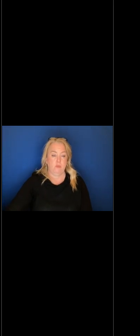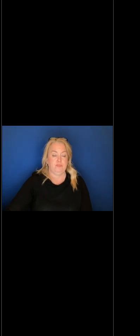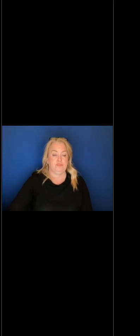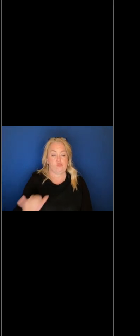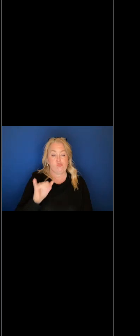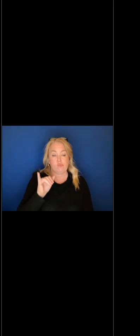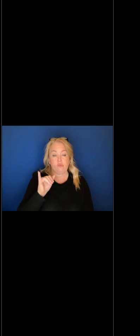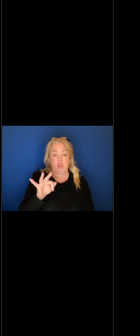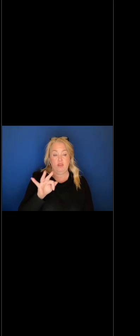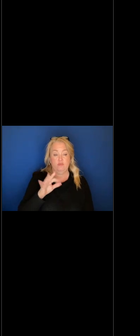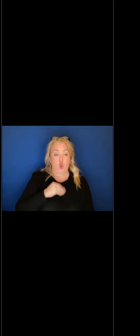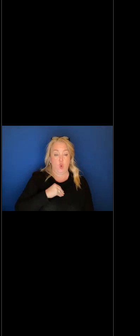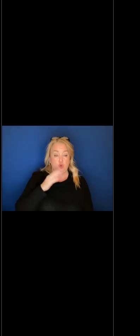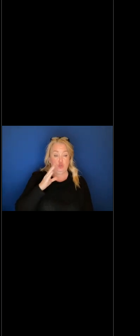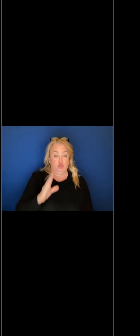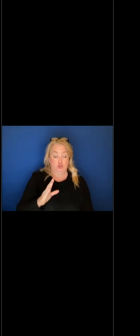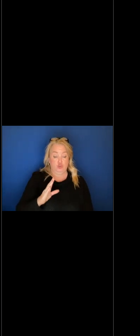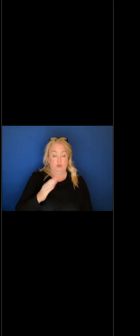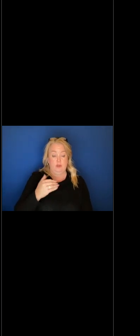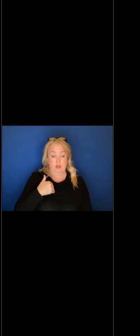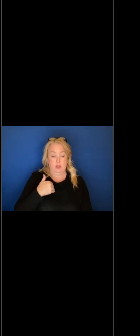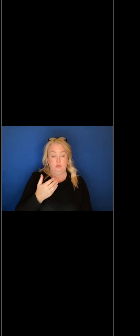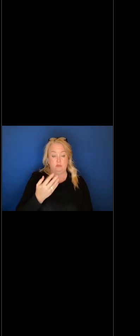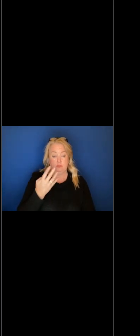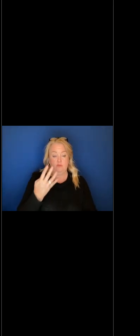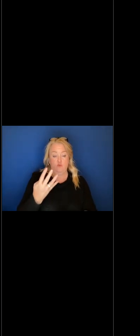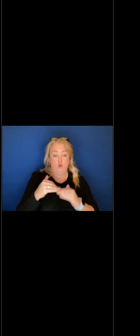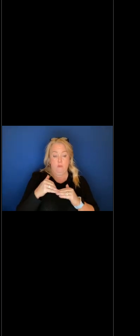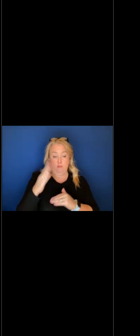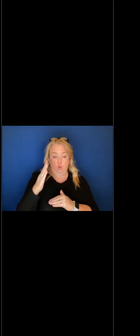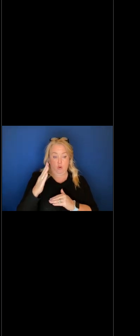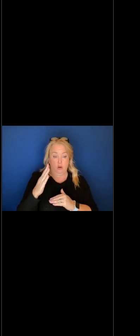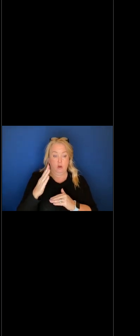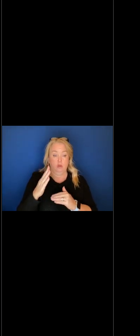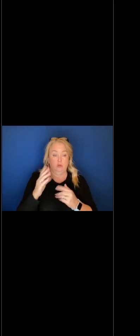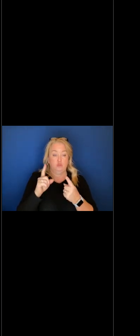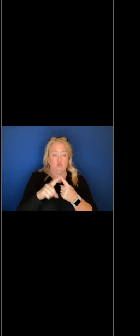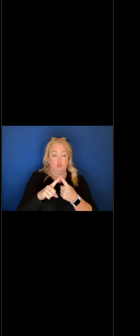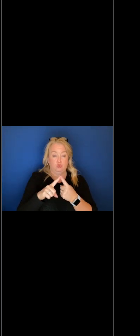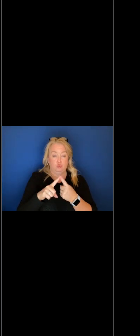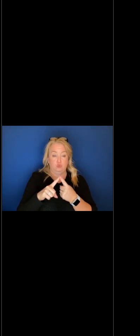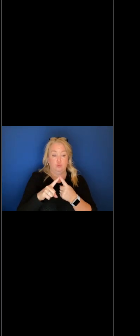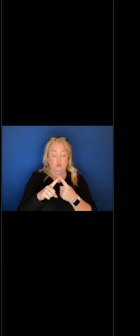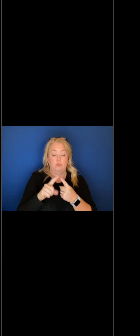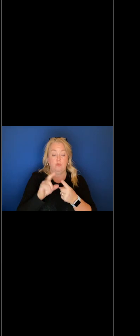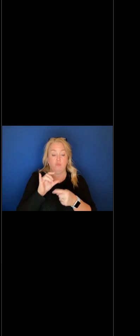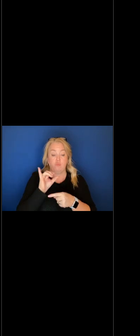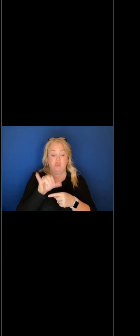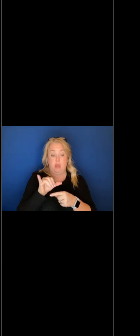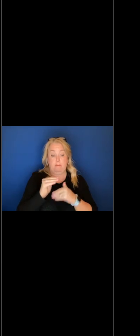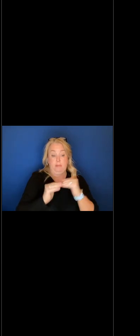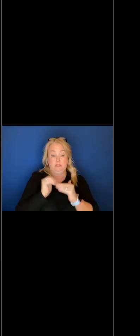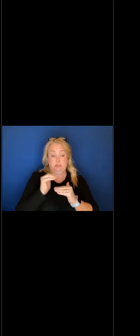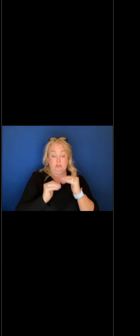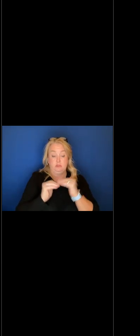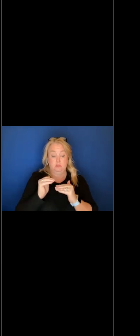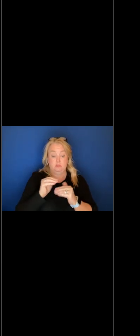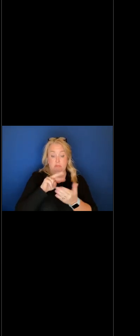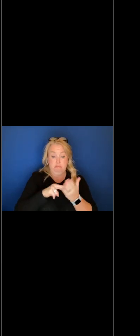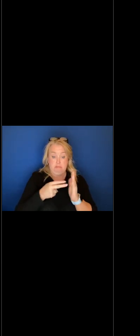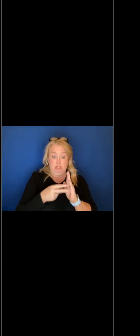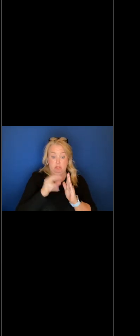owner adds 4 or more dwelling units to an existing building, are